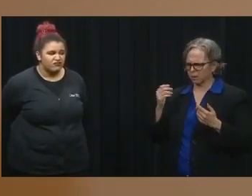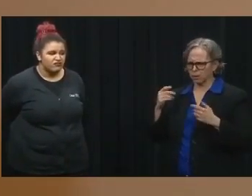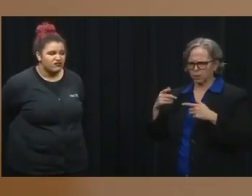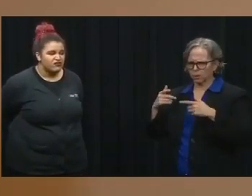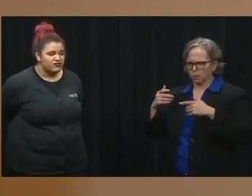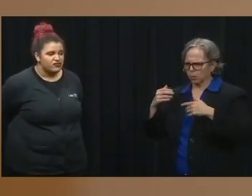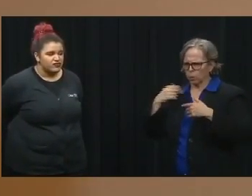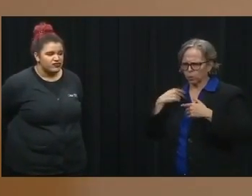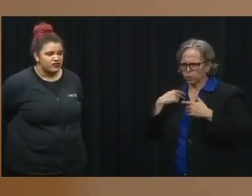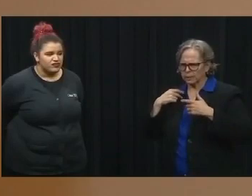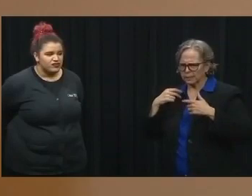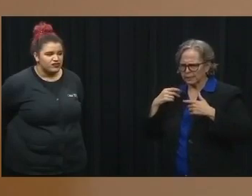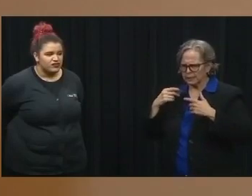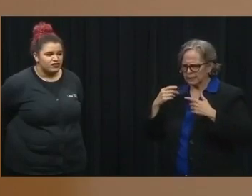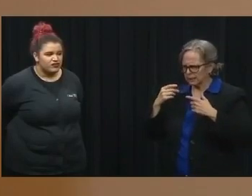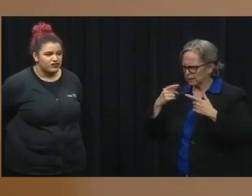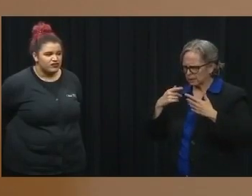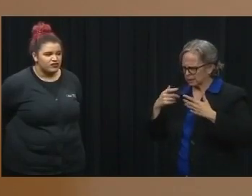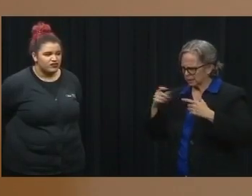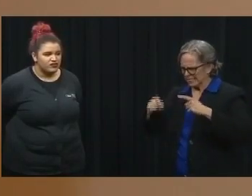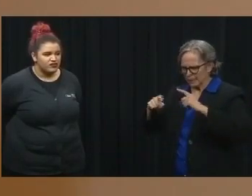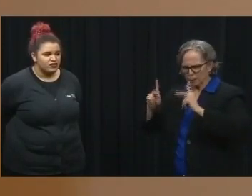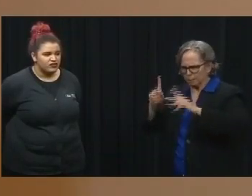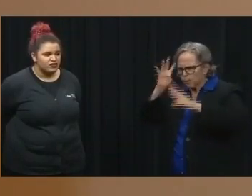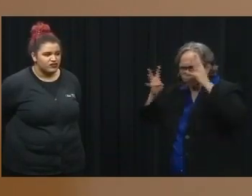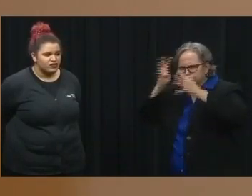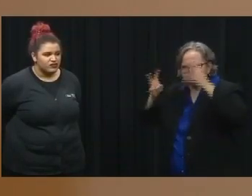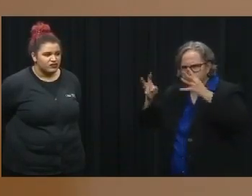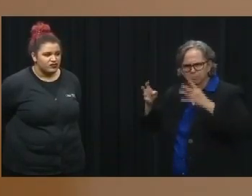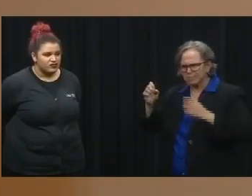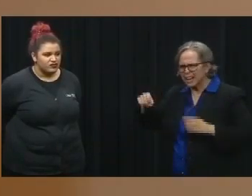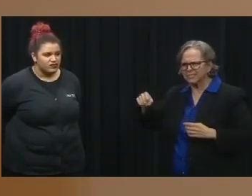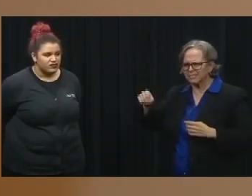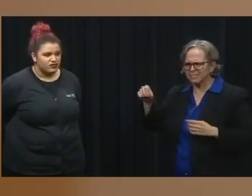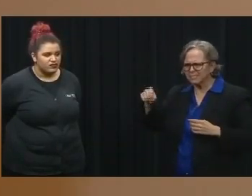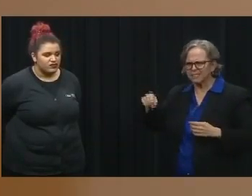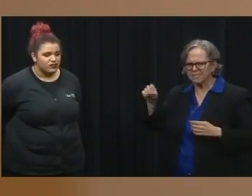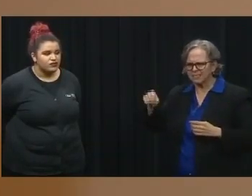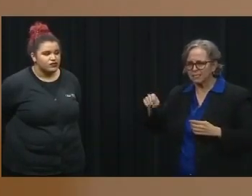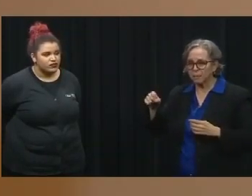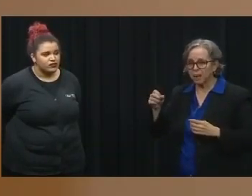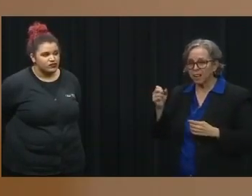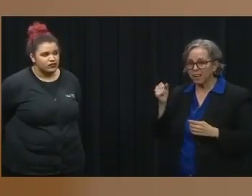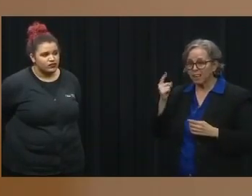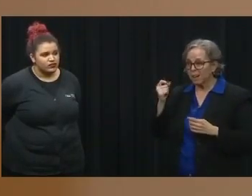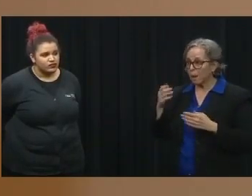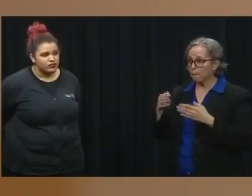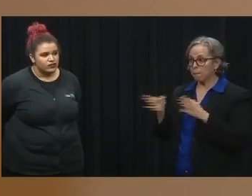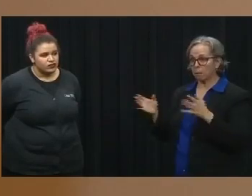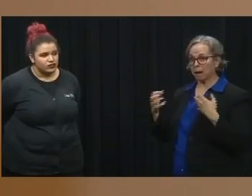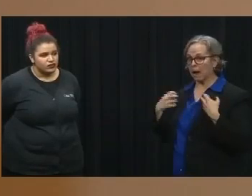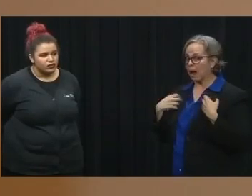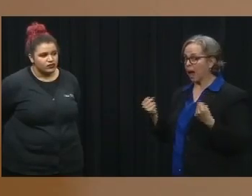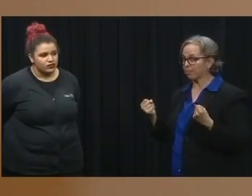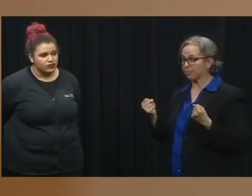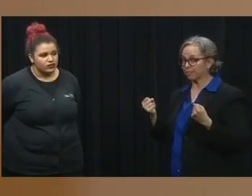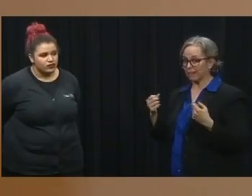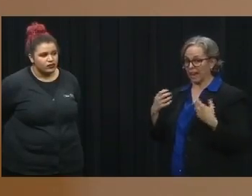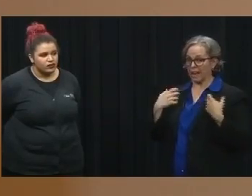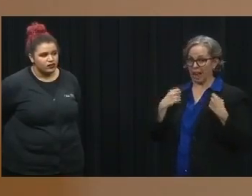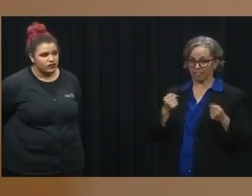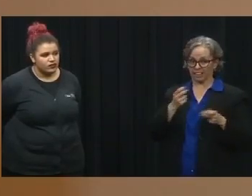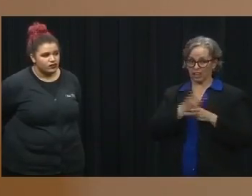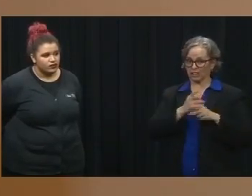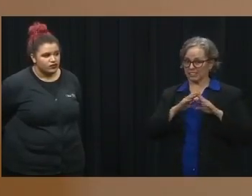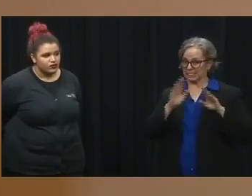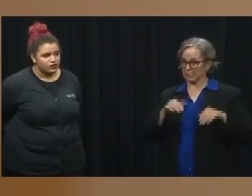Ohio and how we really need to invest in that. But it really is the public health and the healthcare system working together. And we